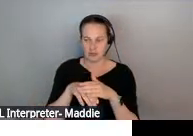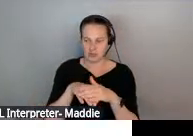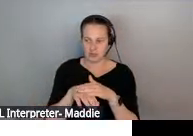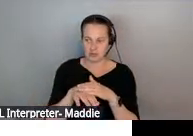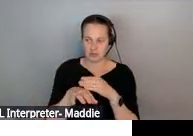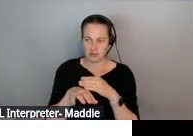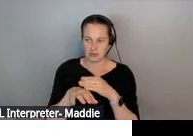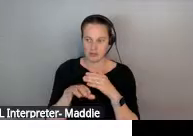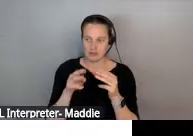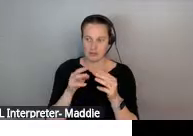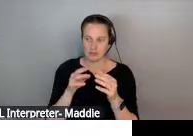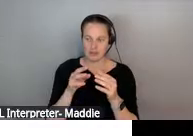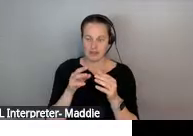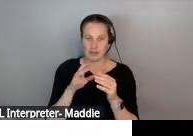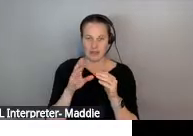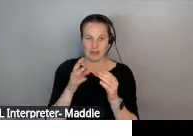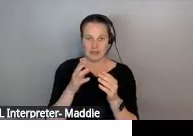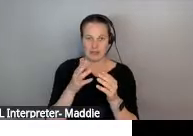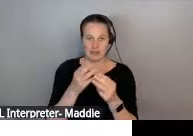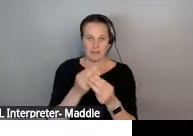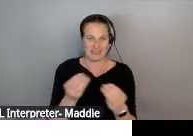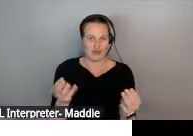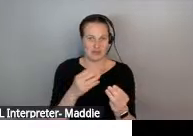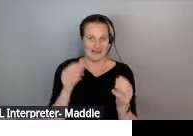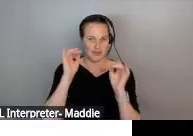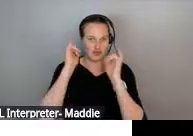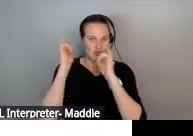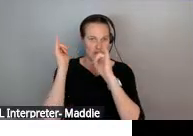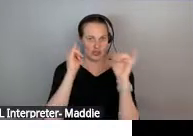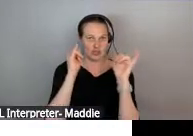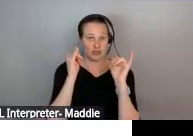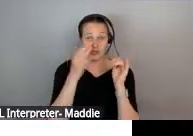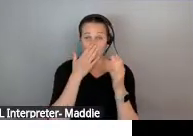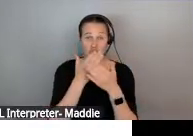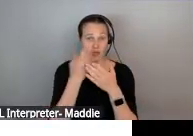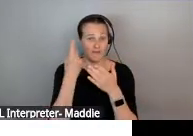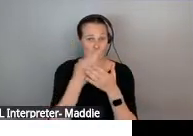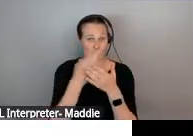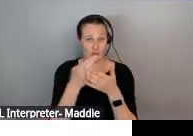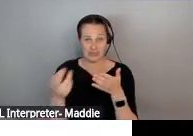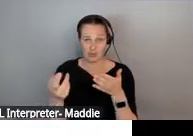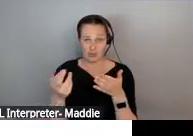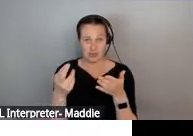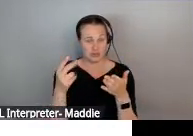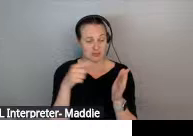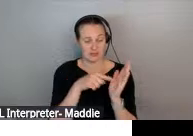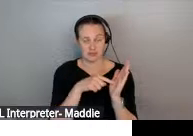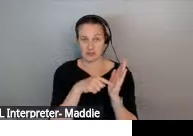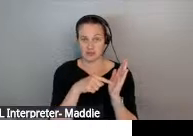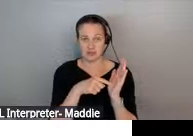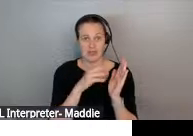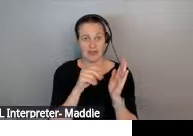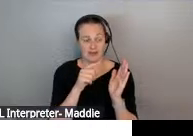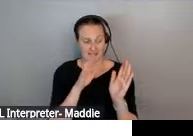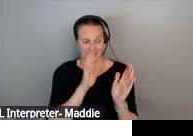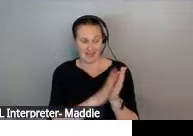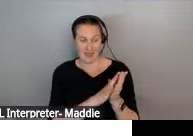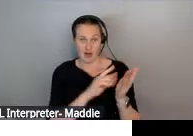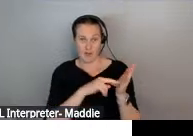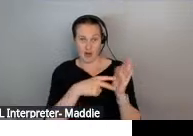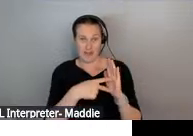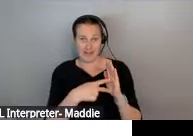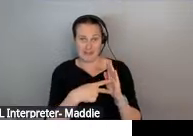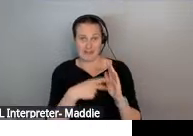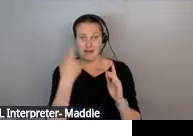and Instruction. They're a great place to go for resources, and their sole purpose is to provide technical assistance to